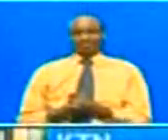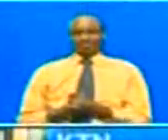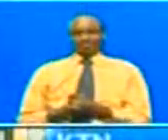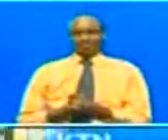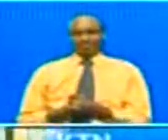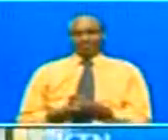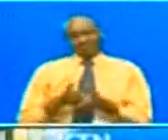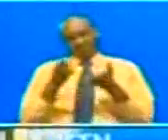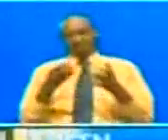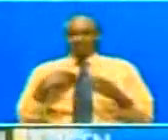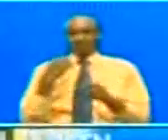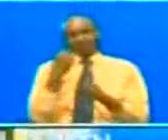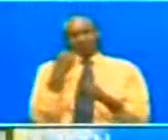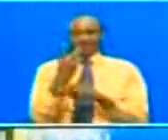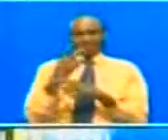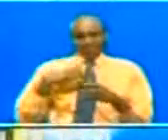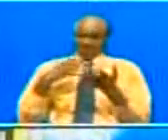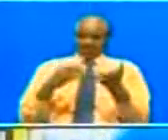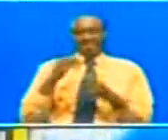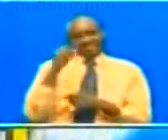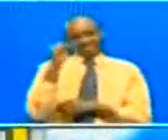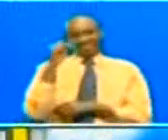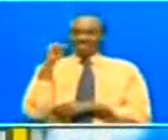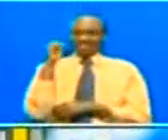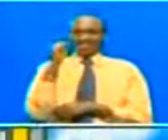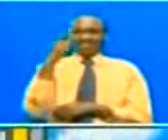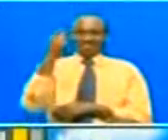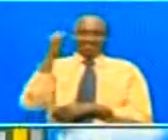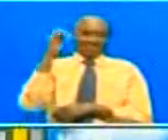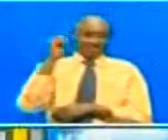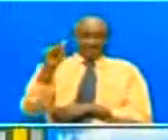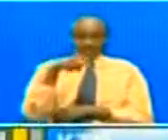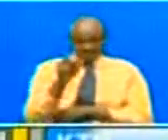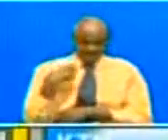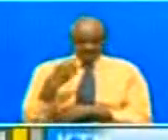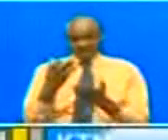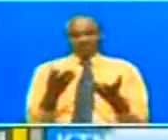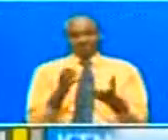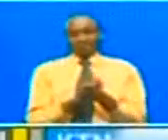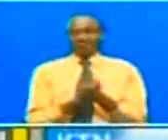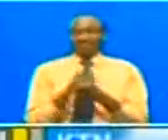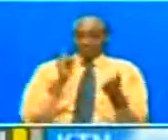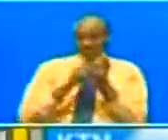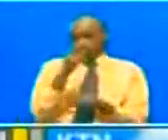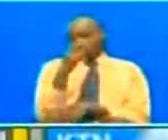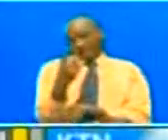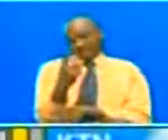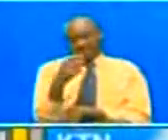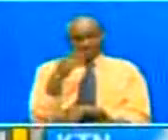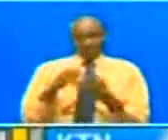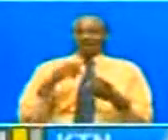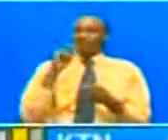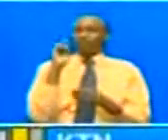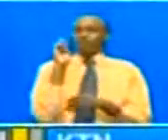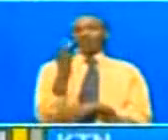Buoyed by the presence of the 12th man, Western Stima edged out visiting Nairobi City Stars 2-1. The hosts went ahead in the 41st minute through